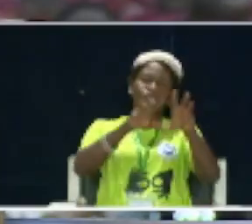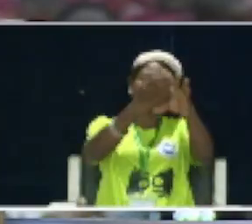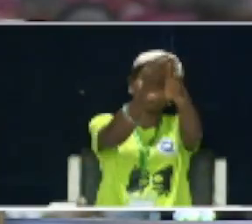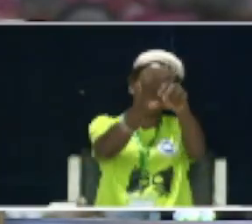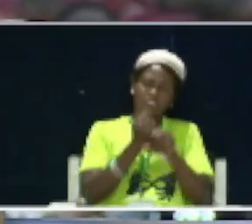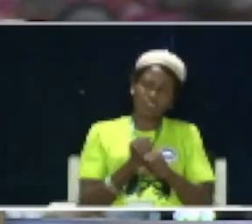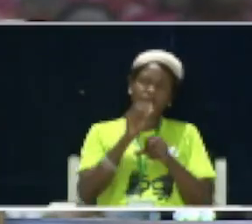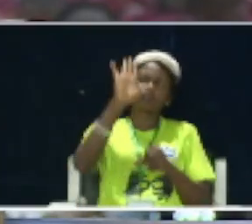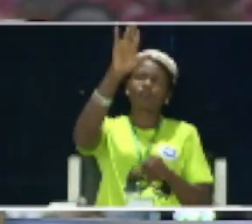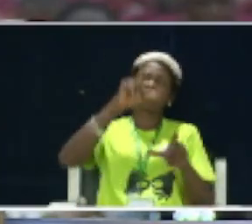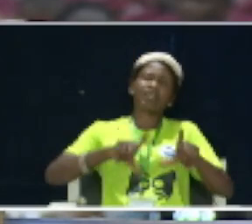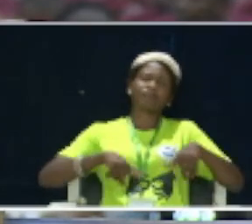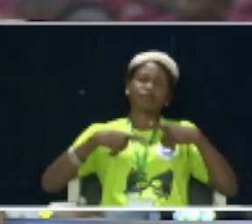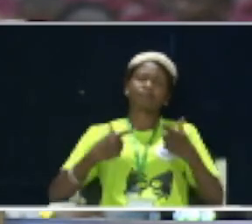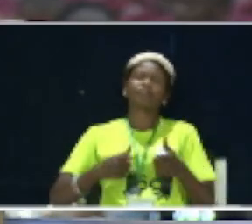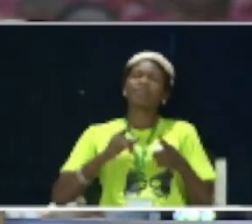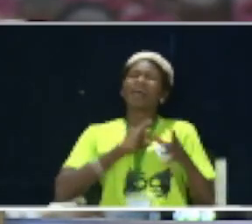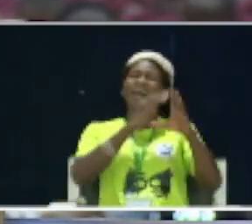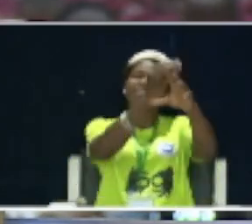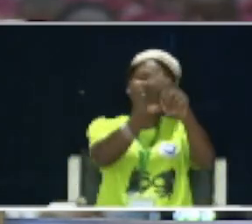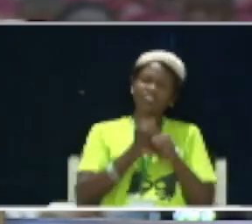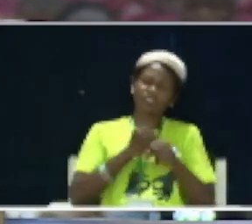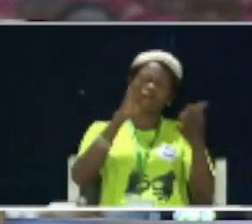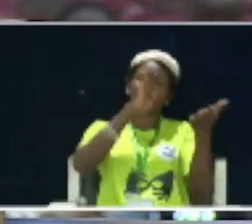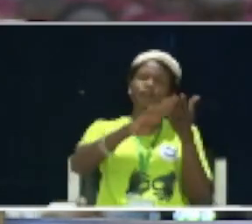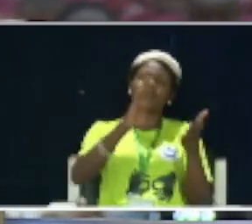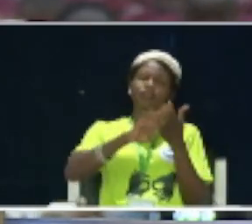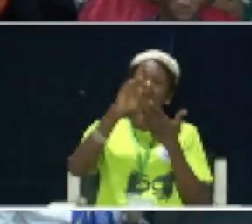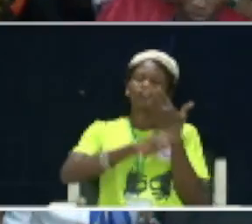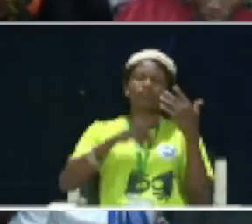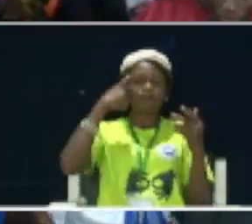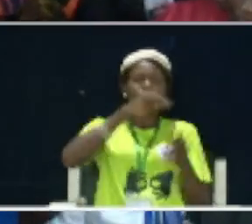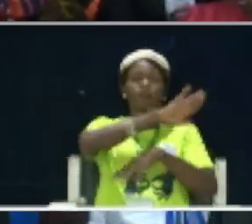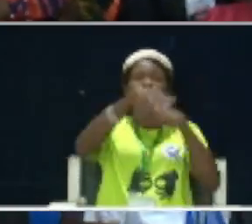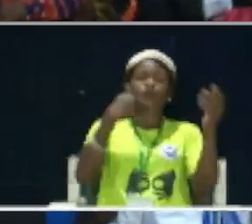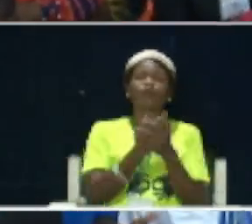life. I receive forgiveness for all my sins.